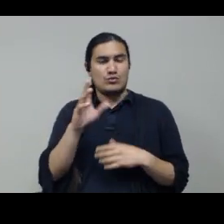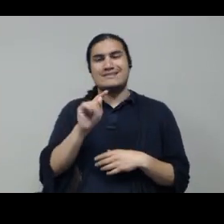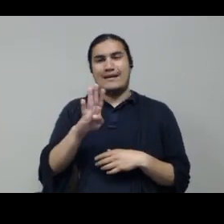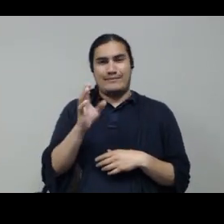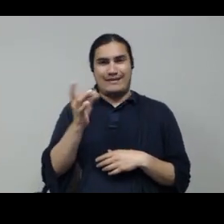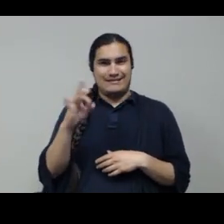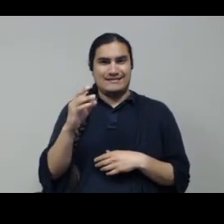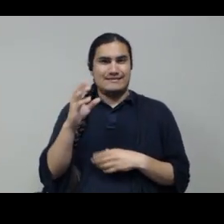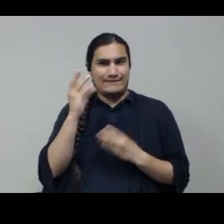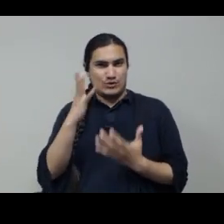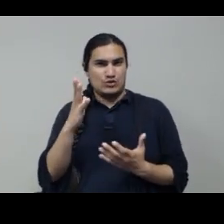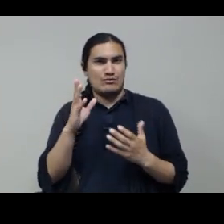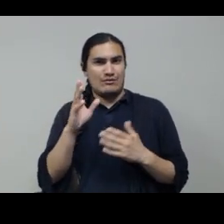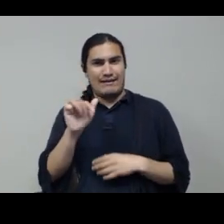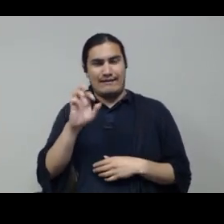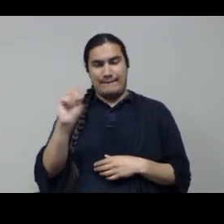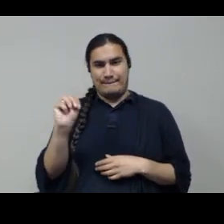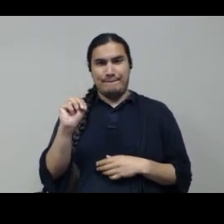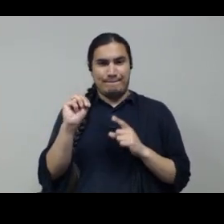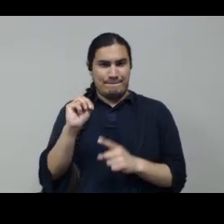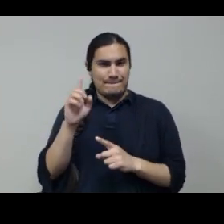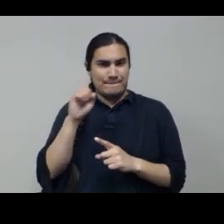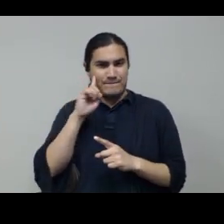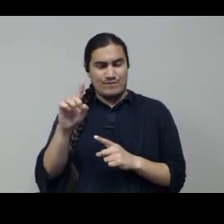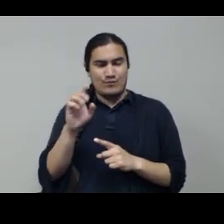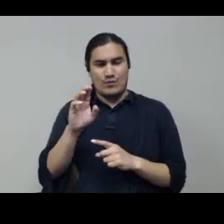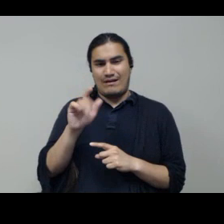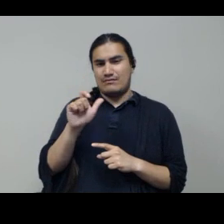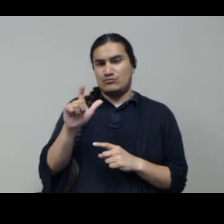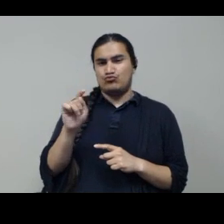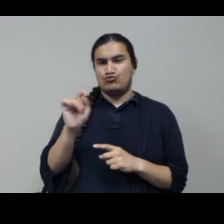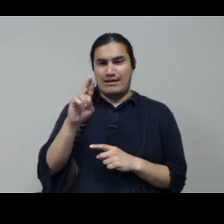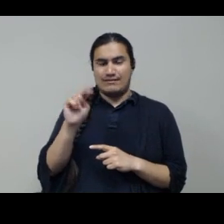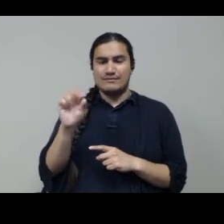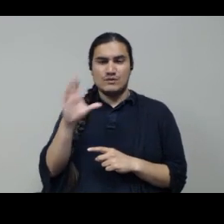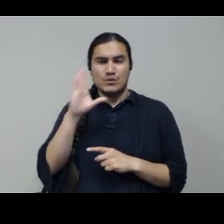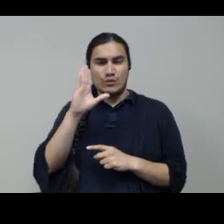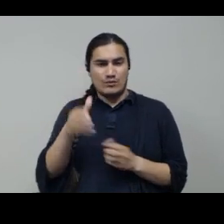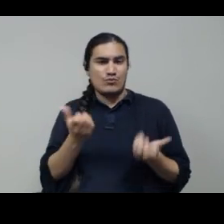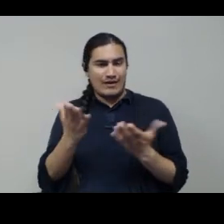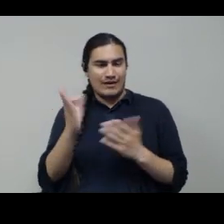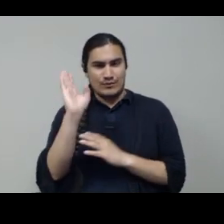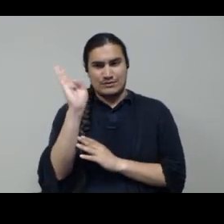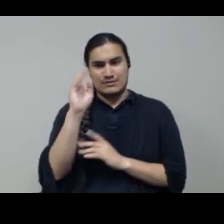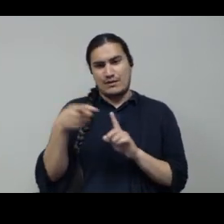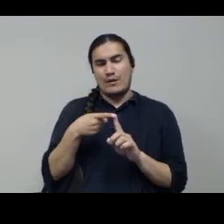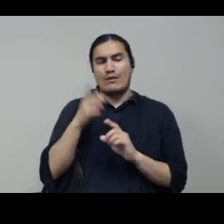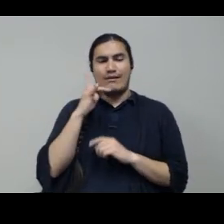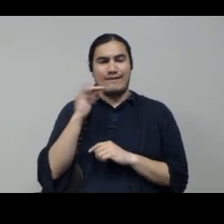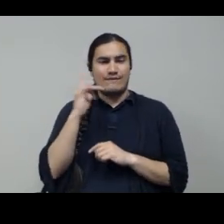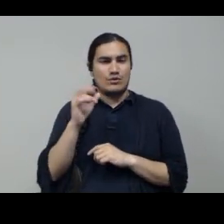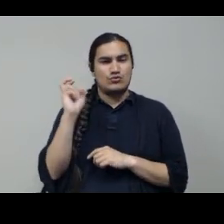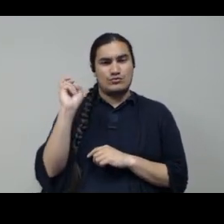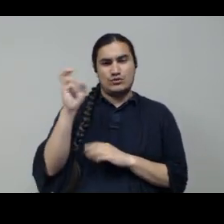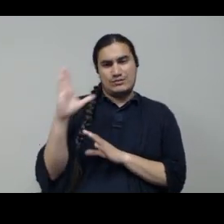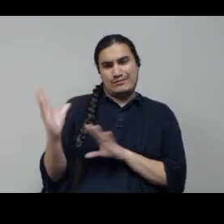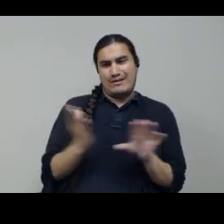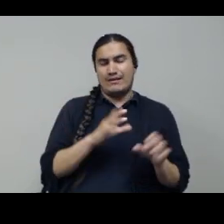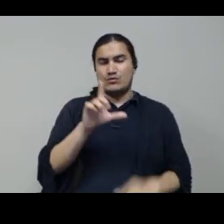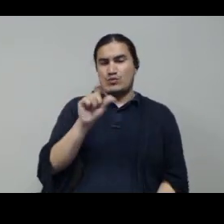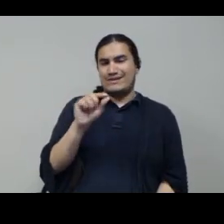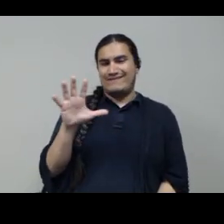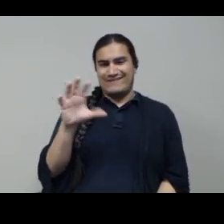Flournoy, Division Chief of Transportation Planning at Caltrans, will provide a presentation on the California Transportation Plan